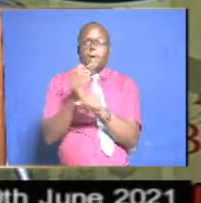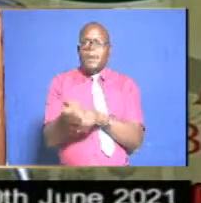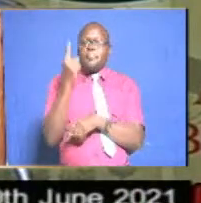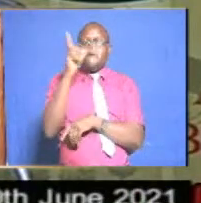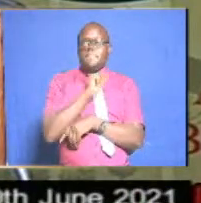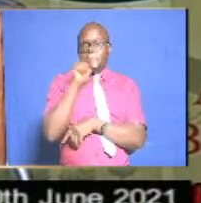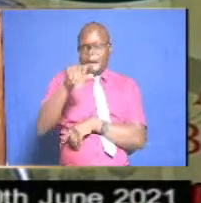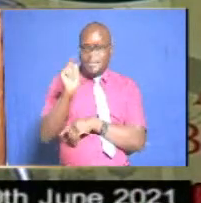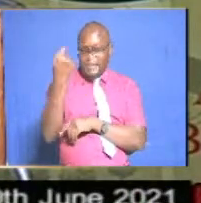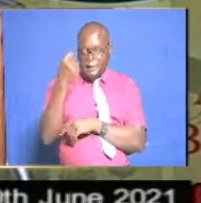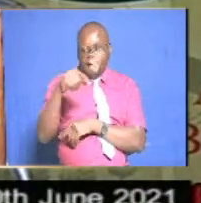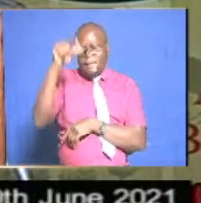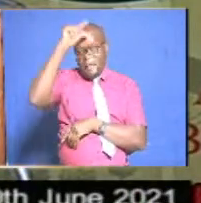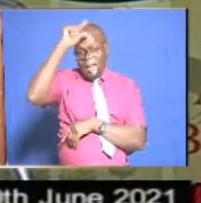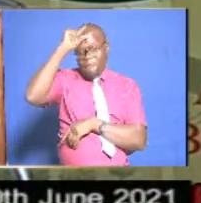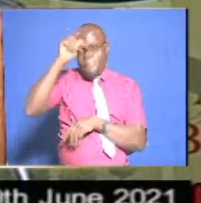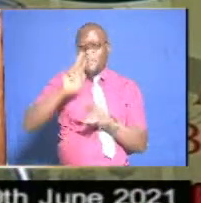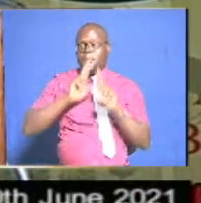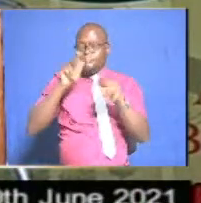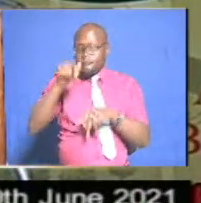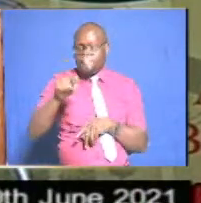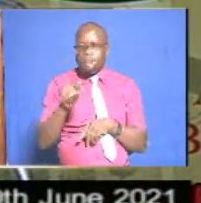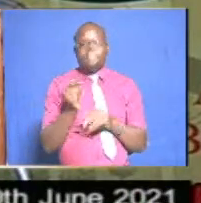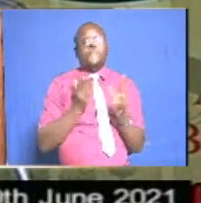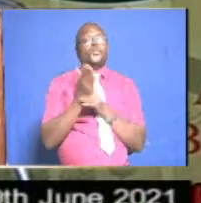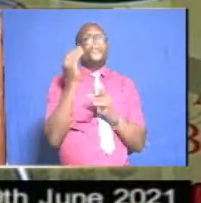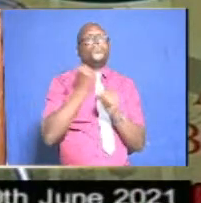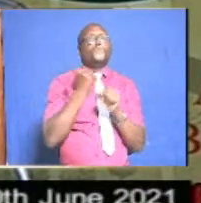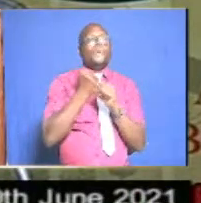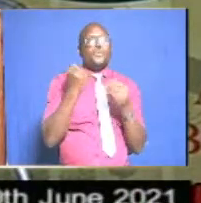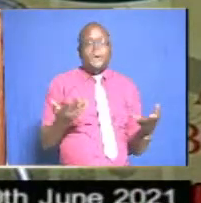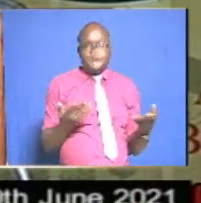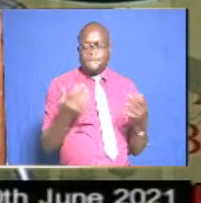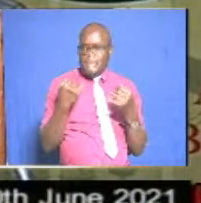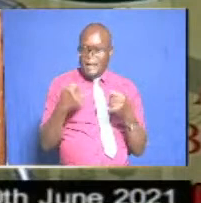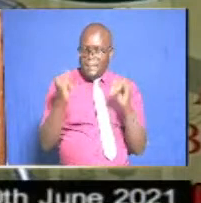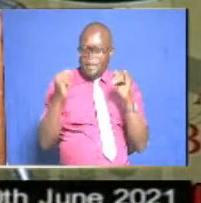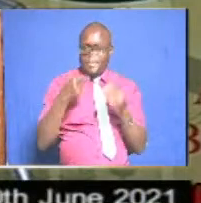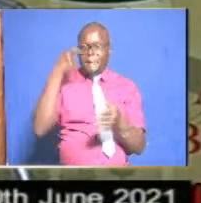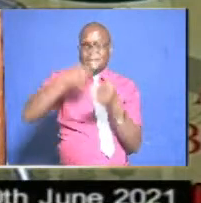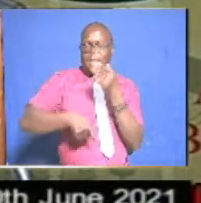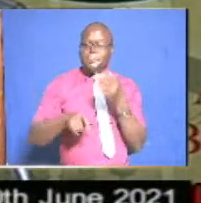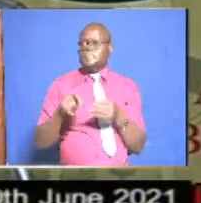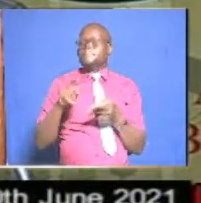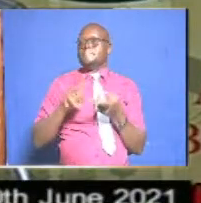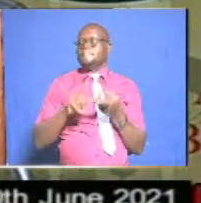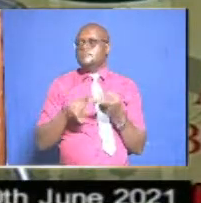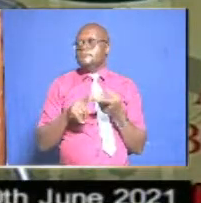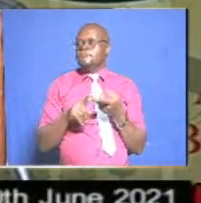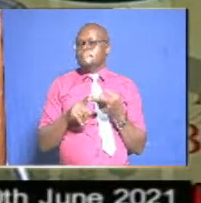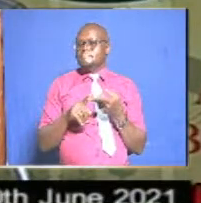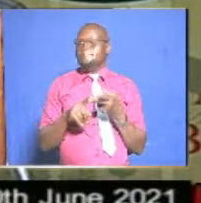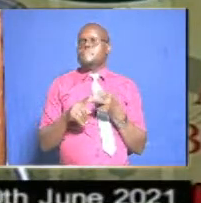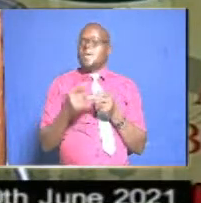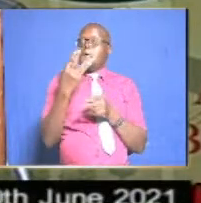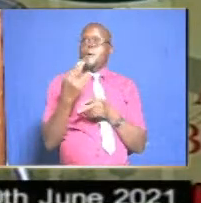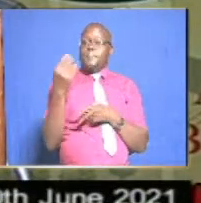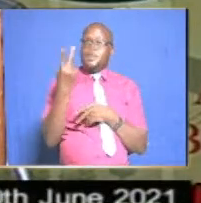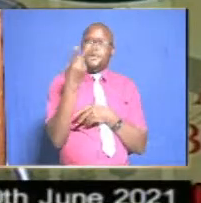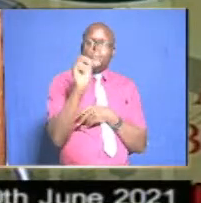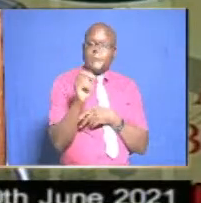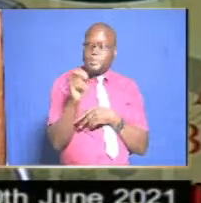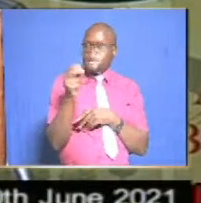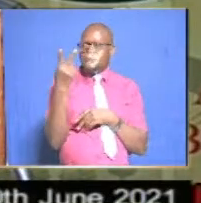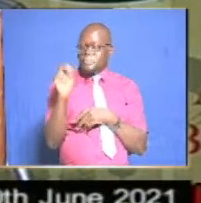then responded to the pandemic by, among others, implementing tax relief measures in April 2020.